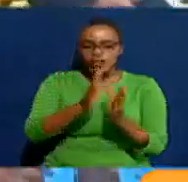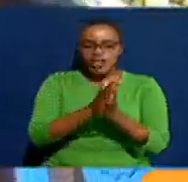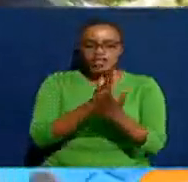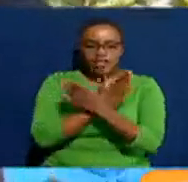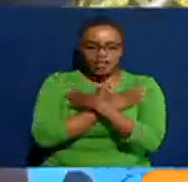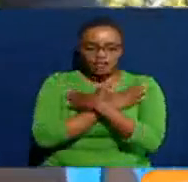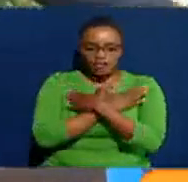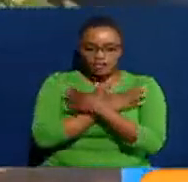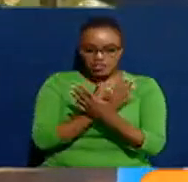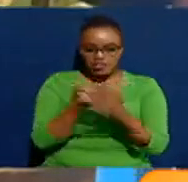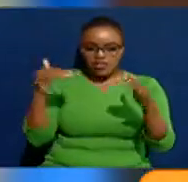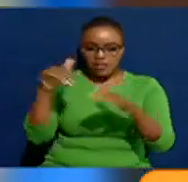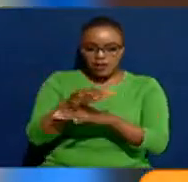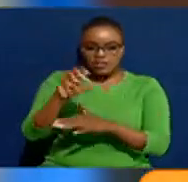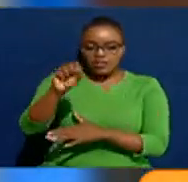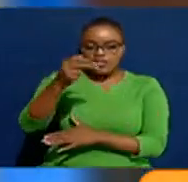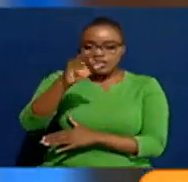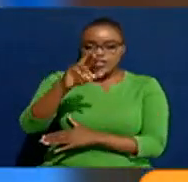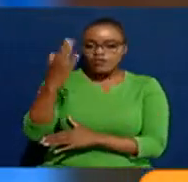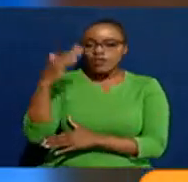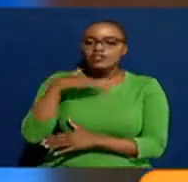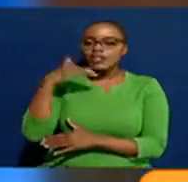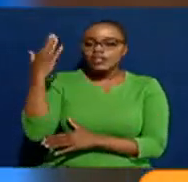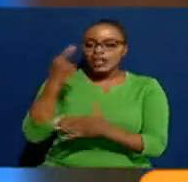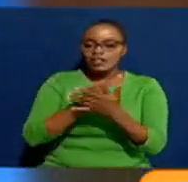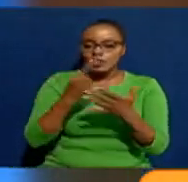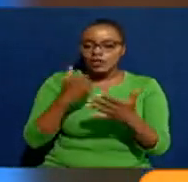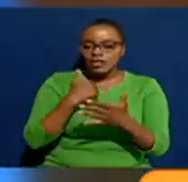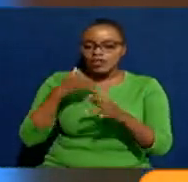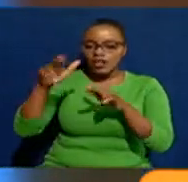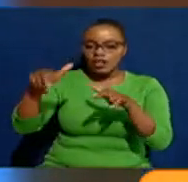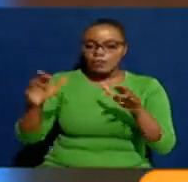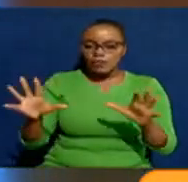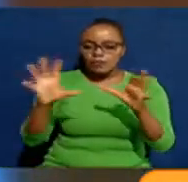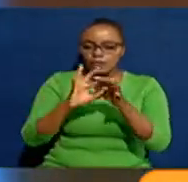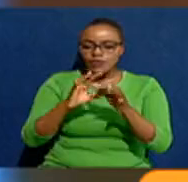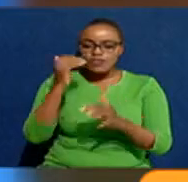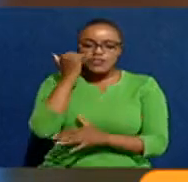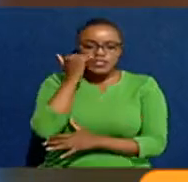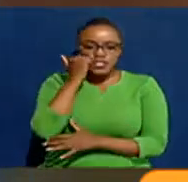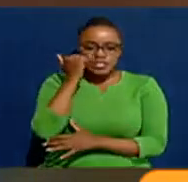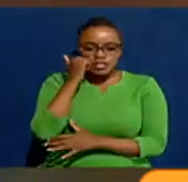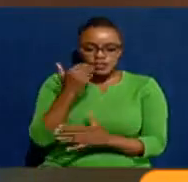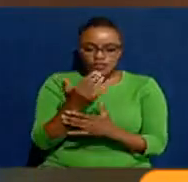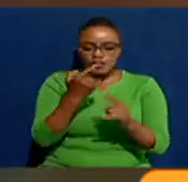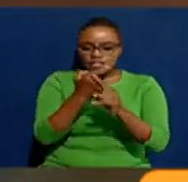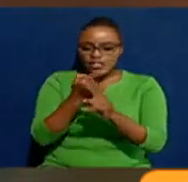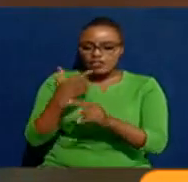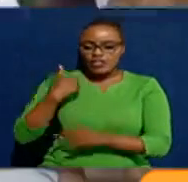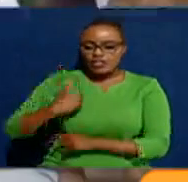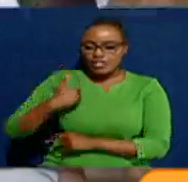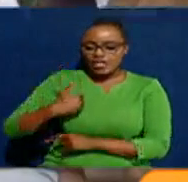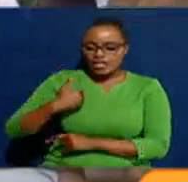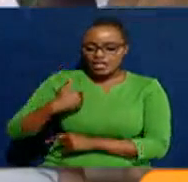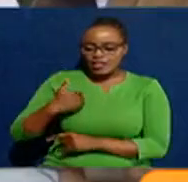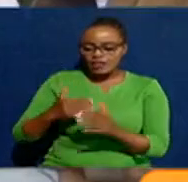friends buried their kin. Shariffa died last week after developing rape-related complications, following a series of surgeries that followed